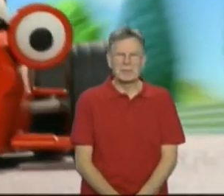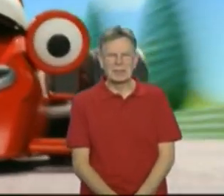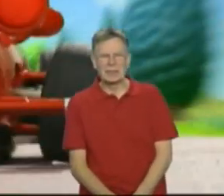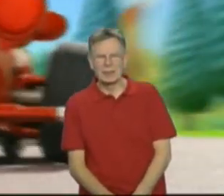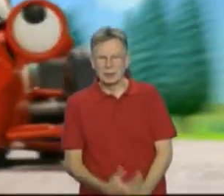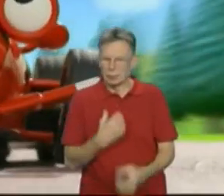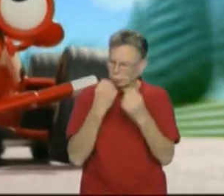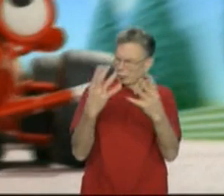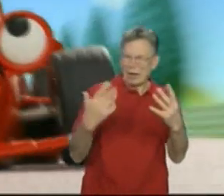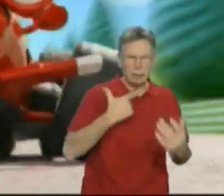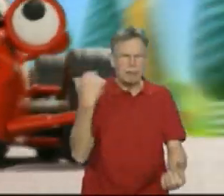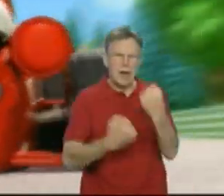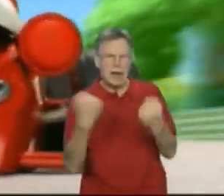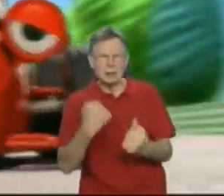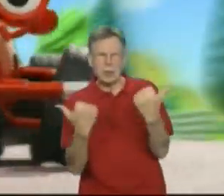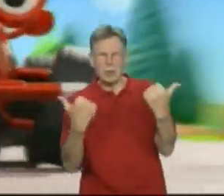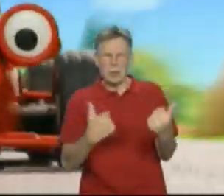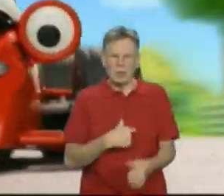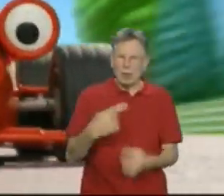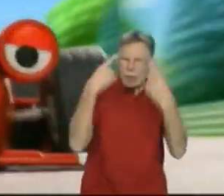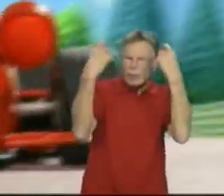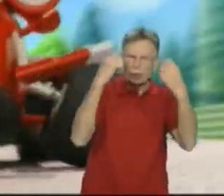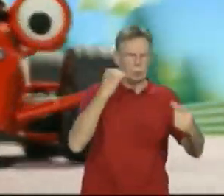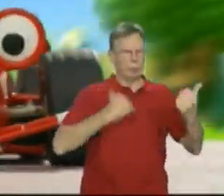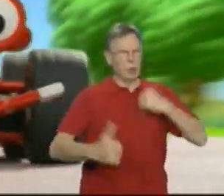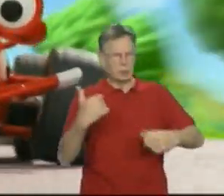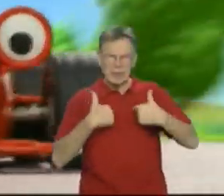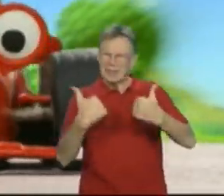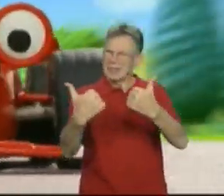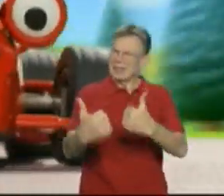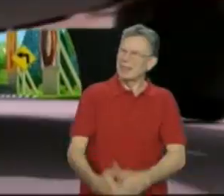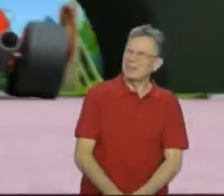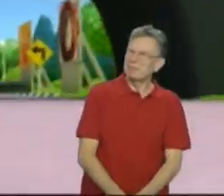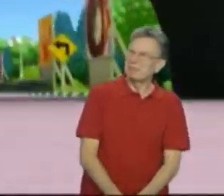I'm gonna be brilliant in the race! Big Chris will be proud of me!